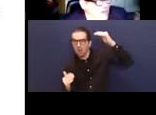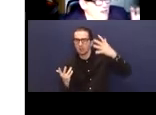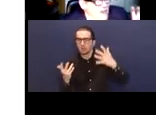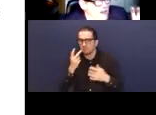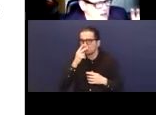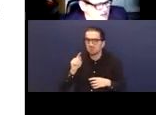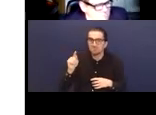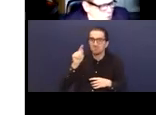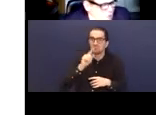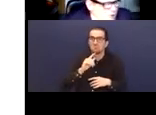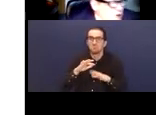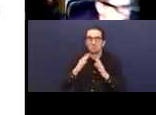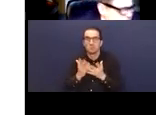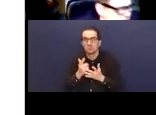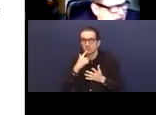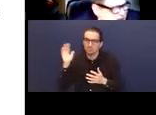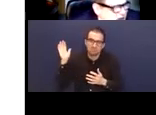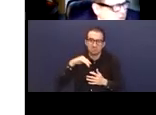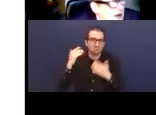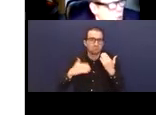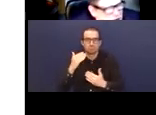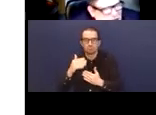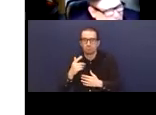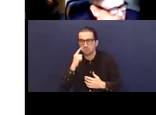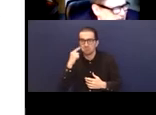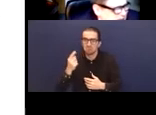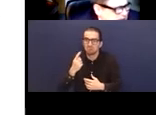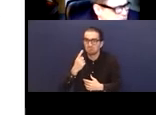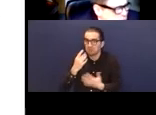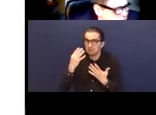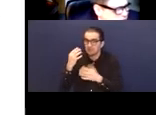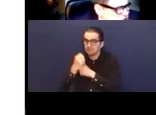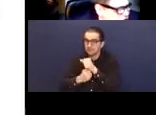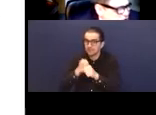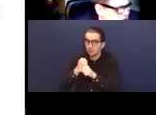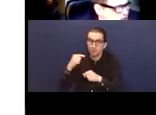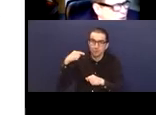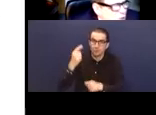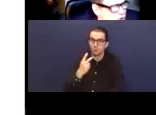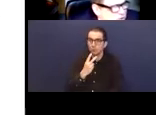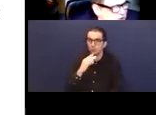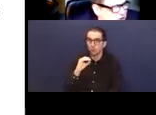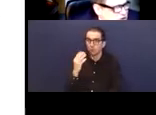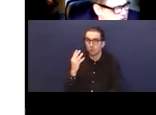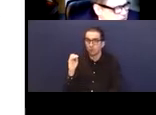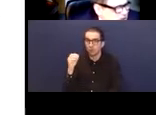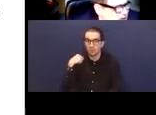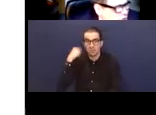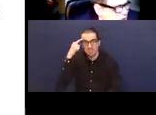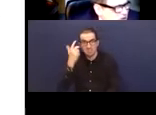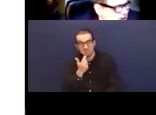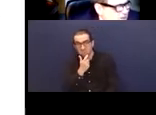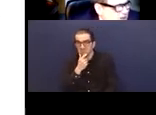So it's important that we do some thinking about what other indicators we want to show that we're moving towards